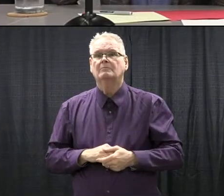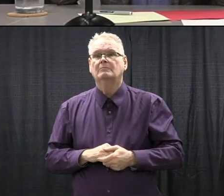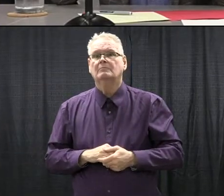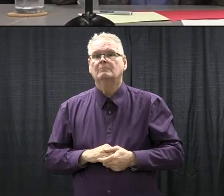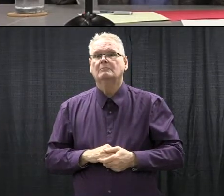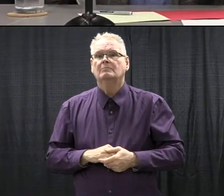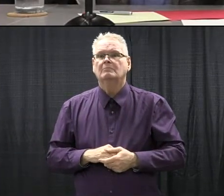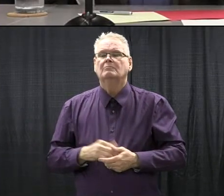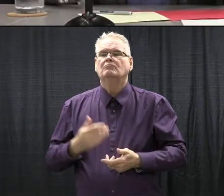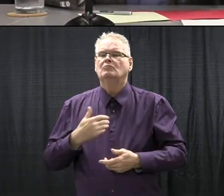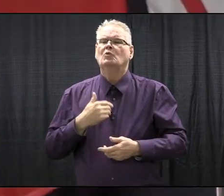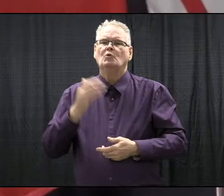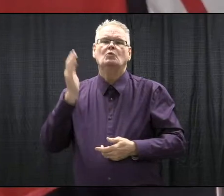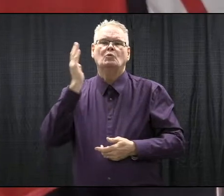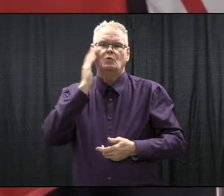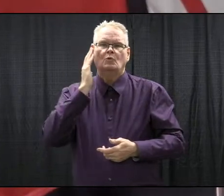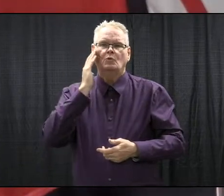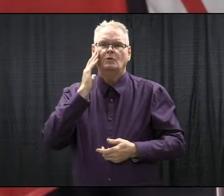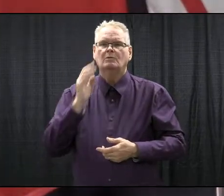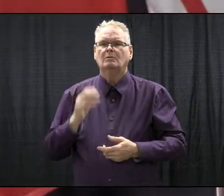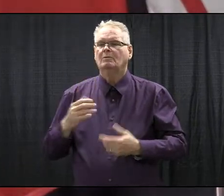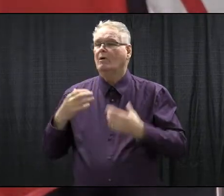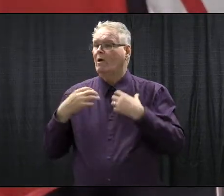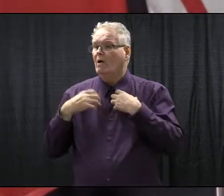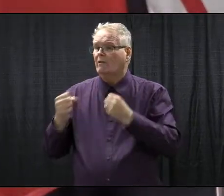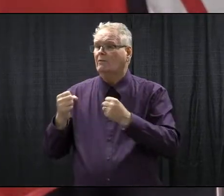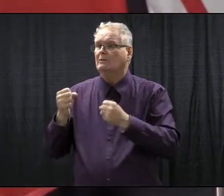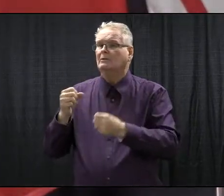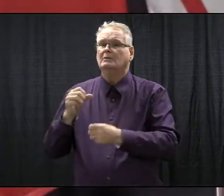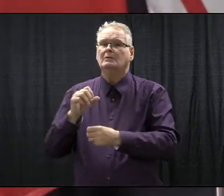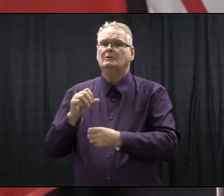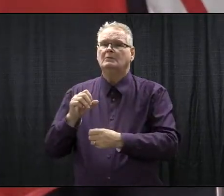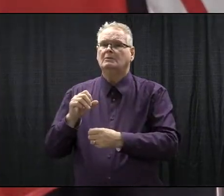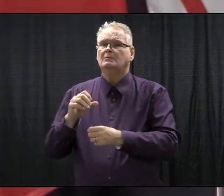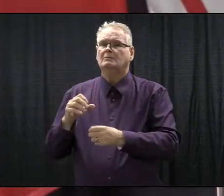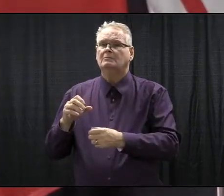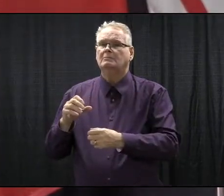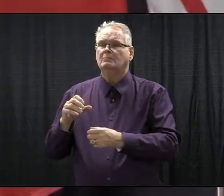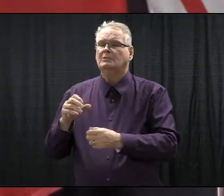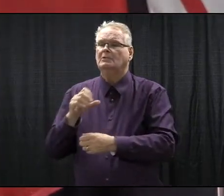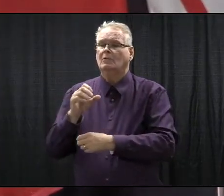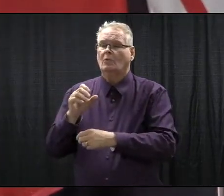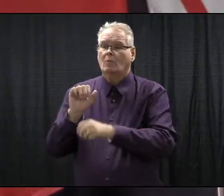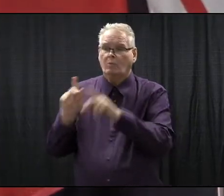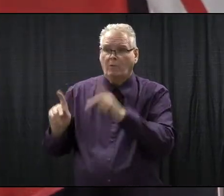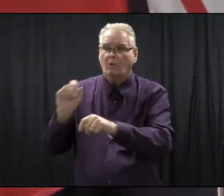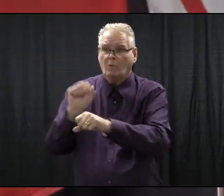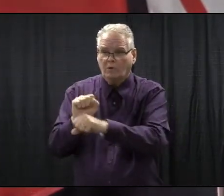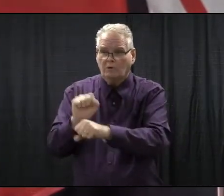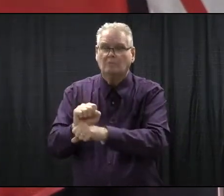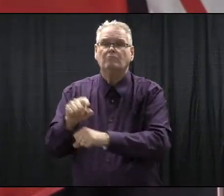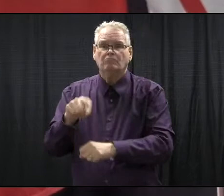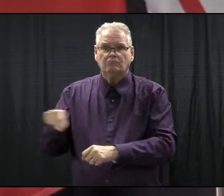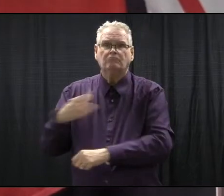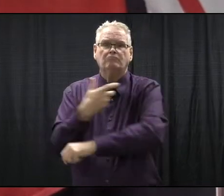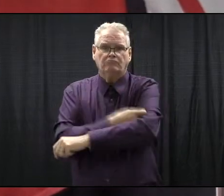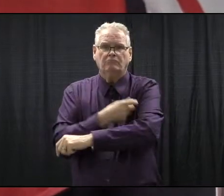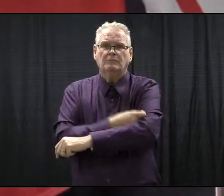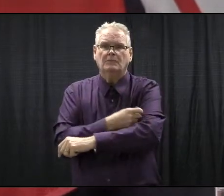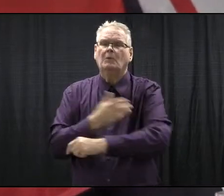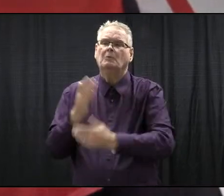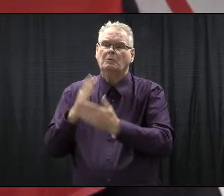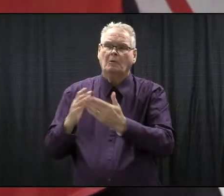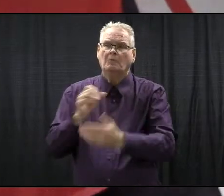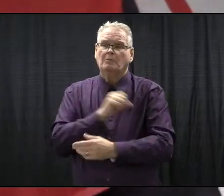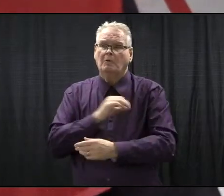vaccinated. That's a very good question, Peter. Certainly from influenza statistics, it's been surprising some years, and I'm